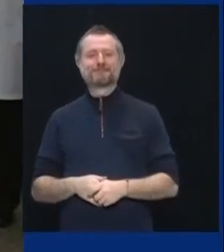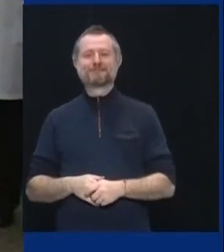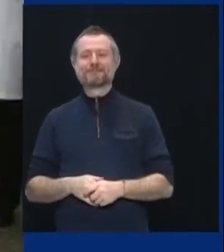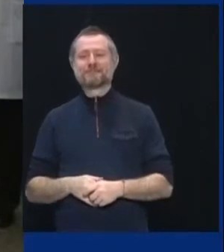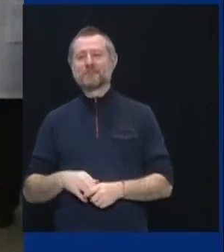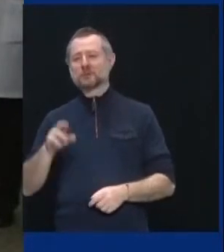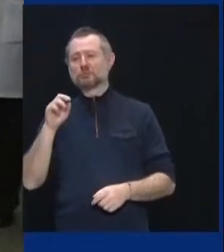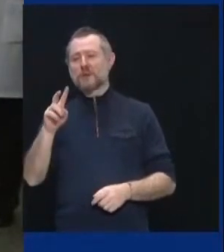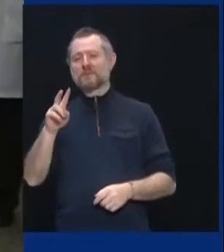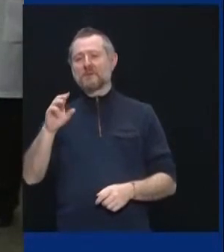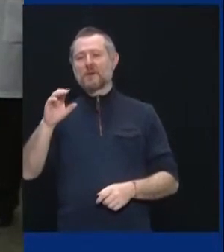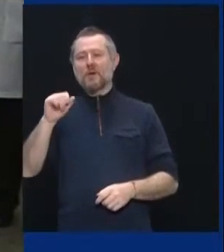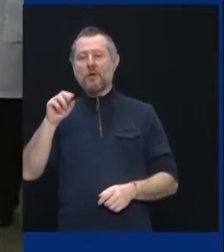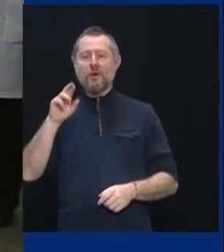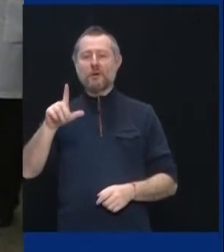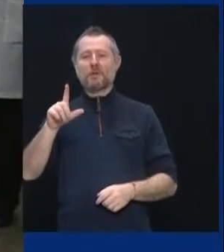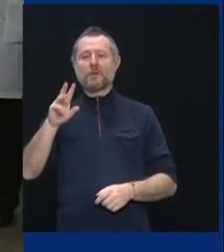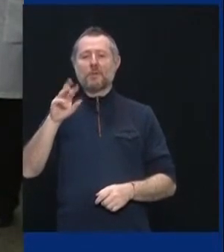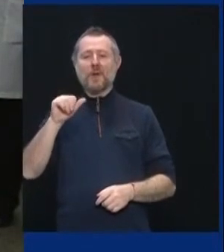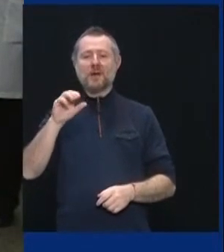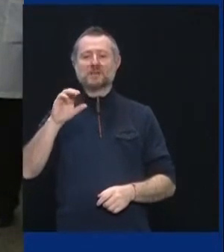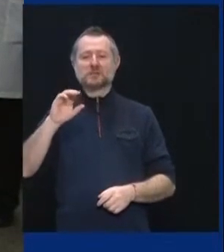Reverend Carl Wachop.